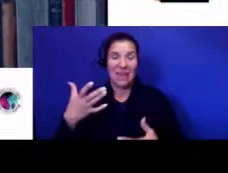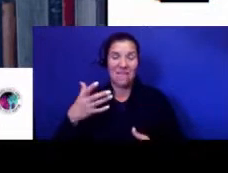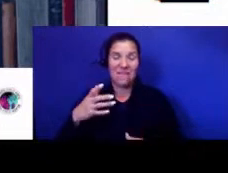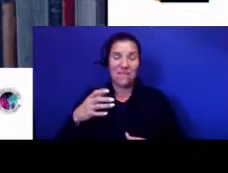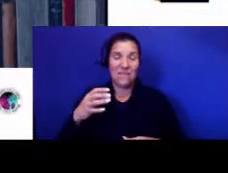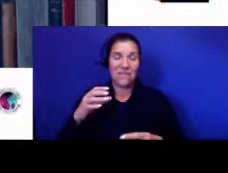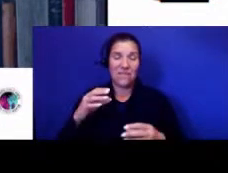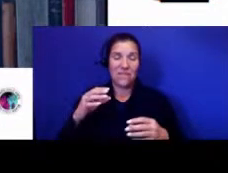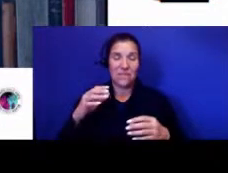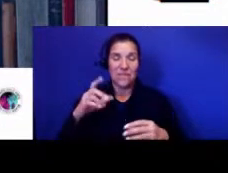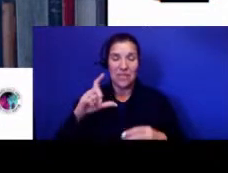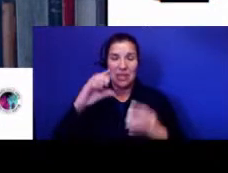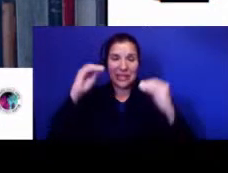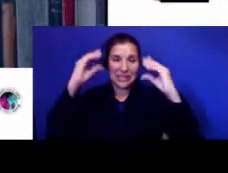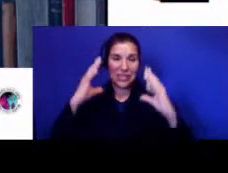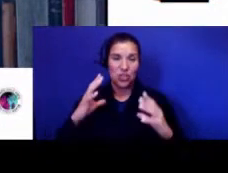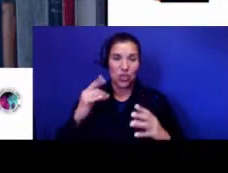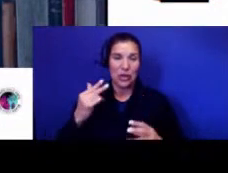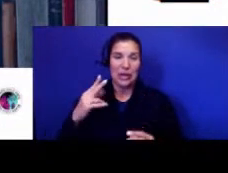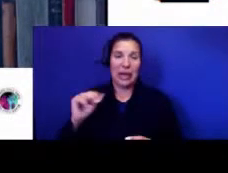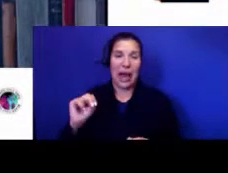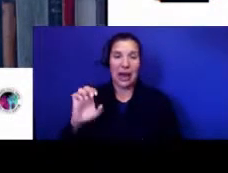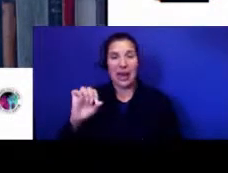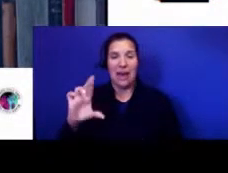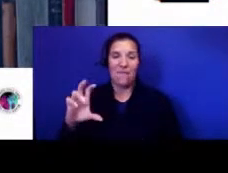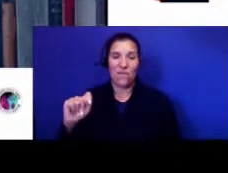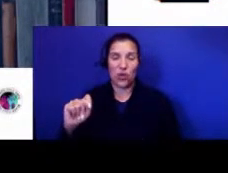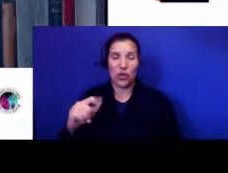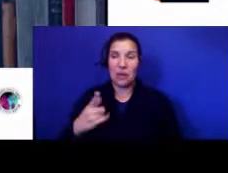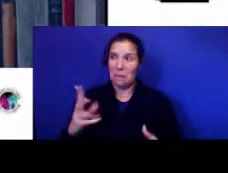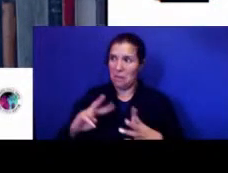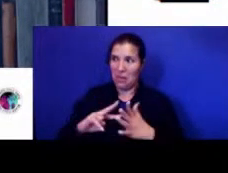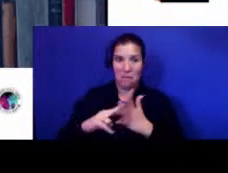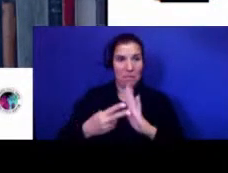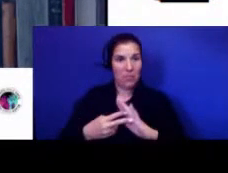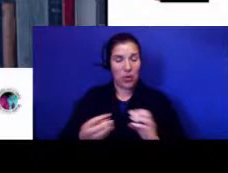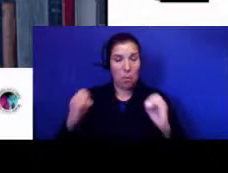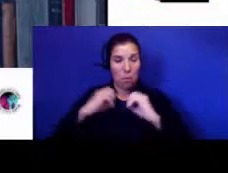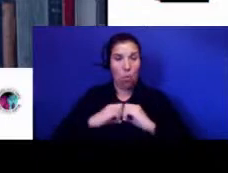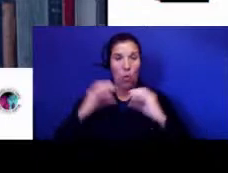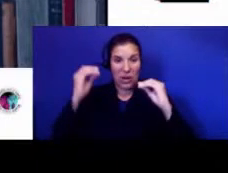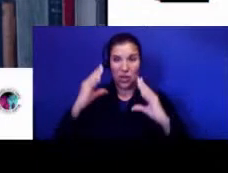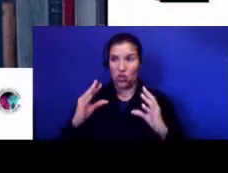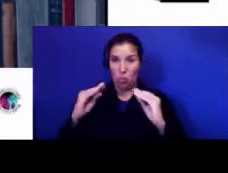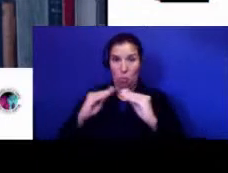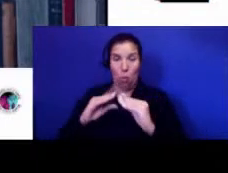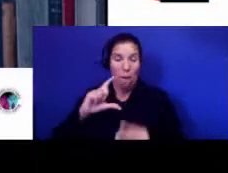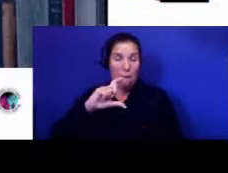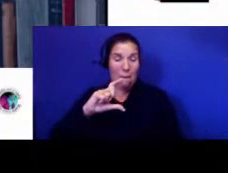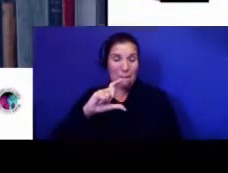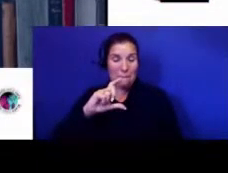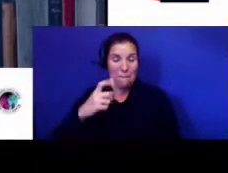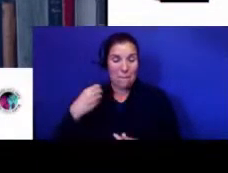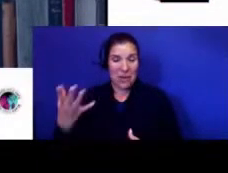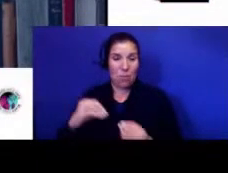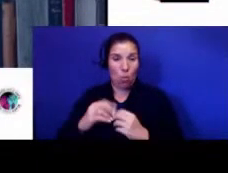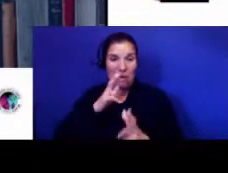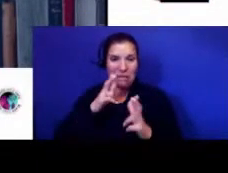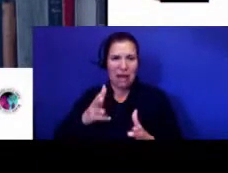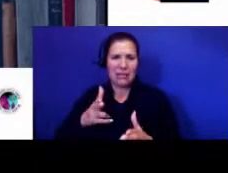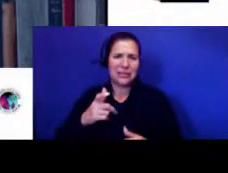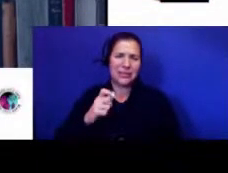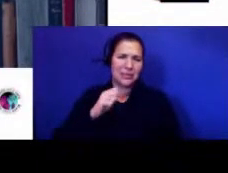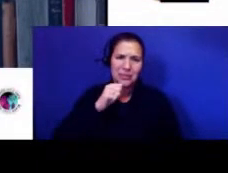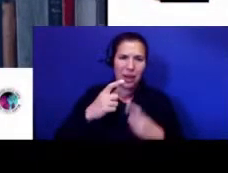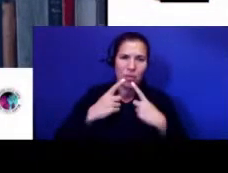effort. This more police, more guns approach is not working. And these images show